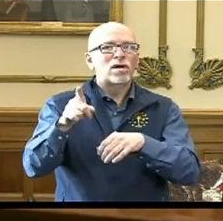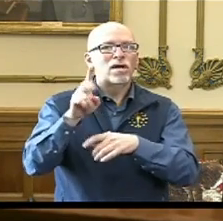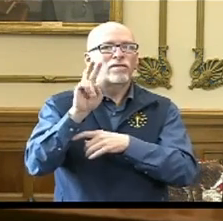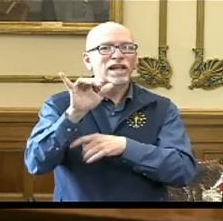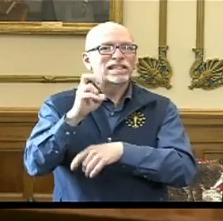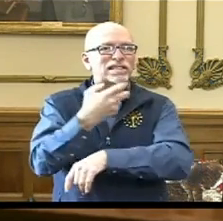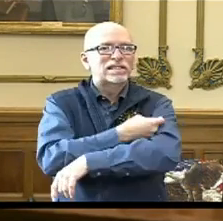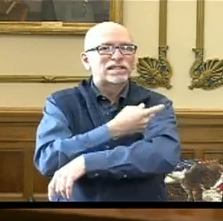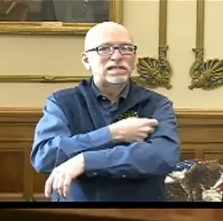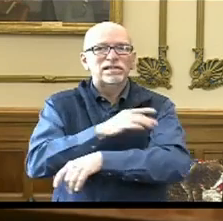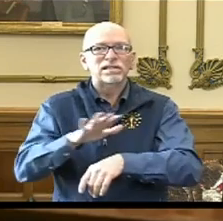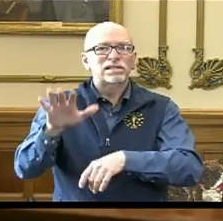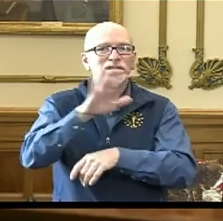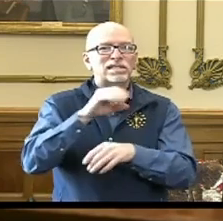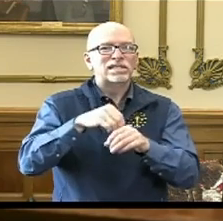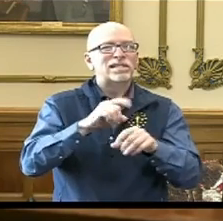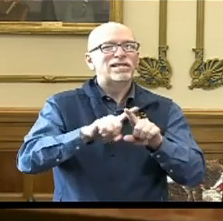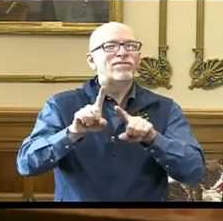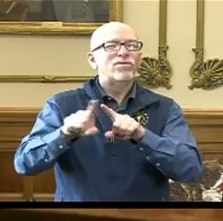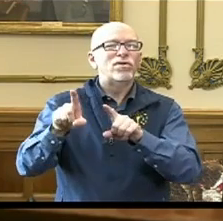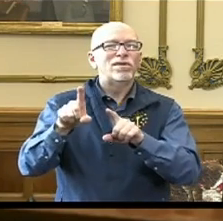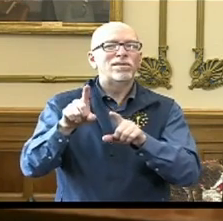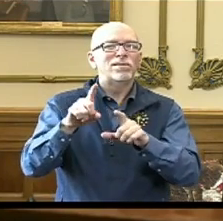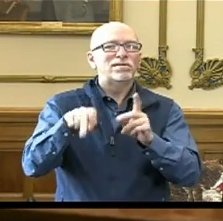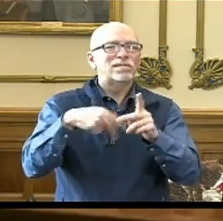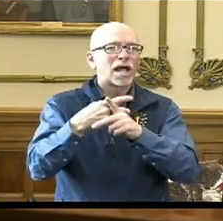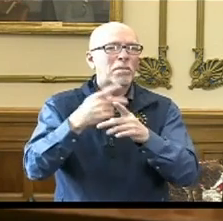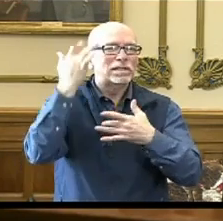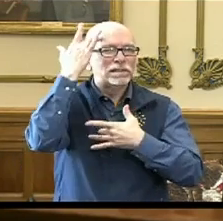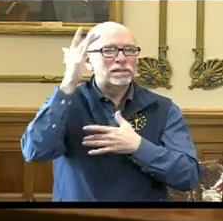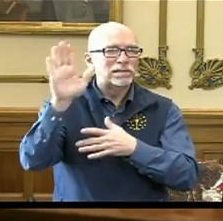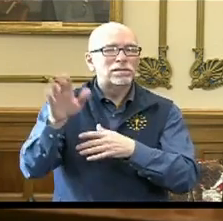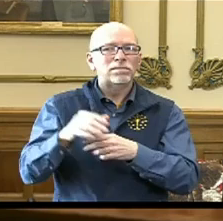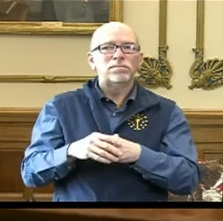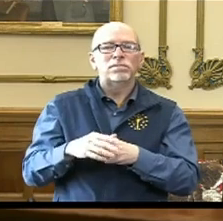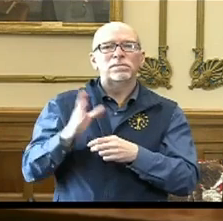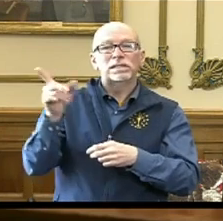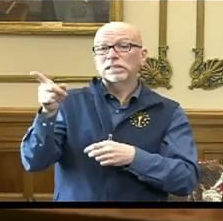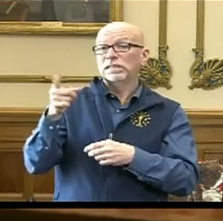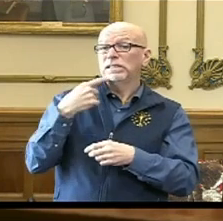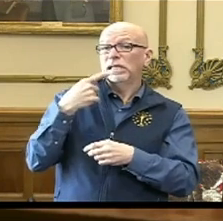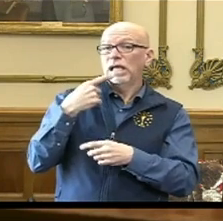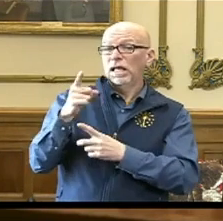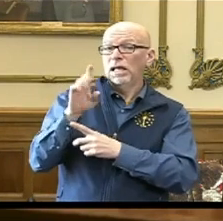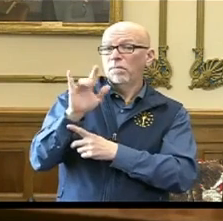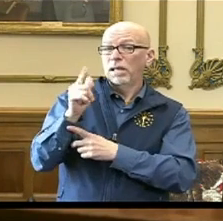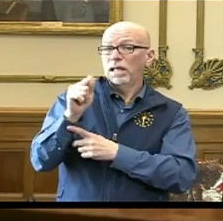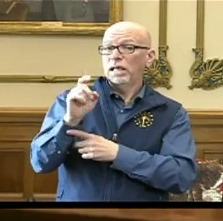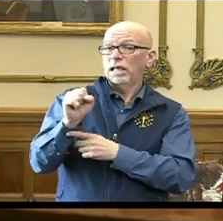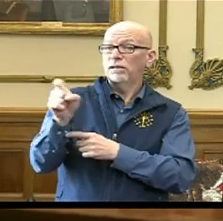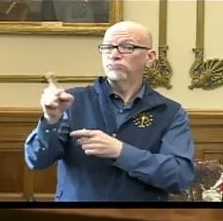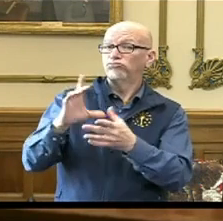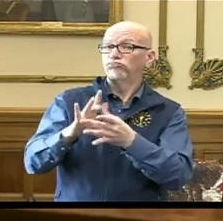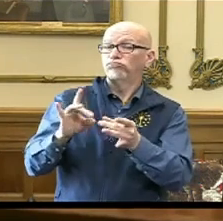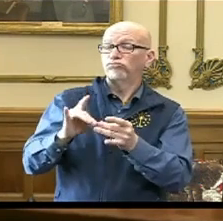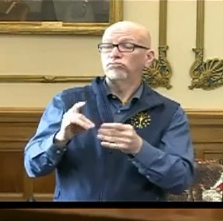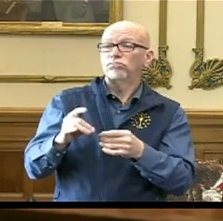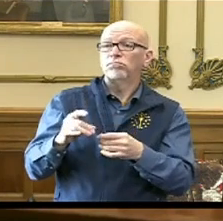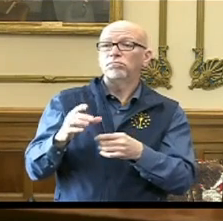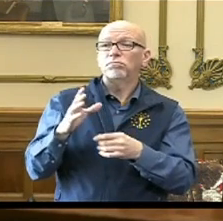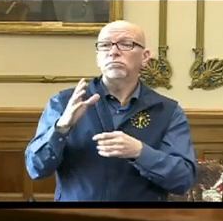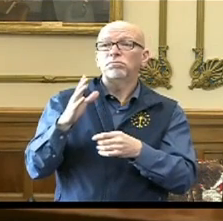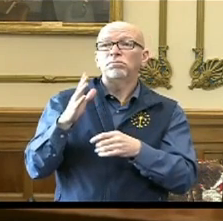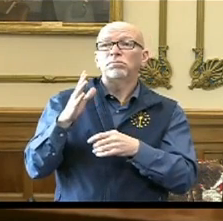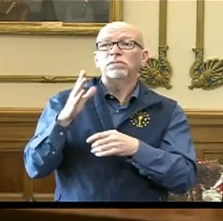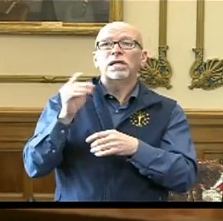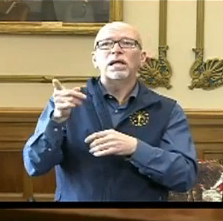vaccines across a variety of different diseases. And, he said as well, and didn't really